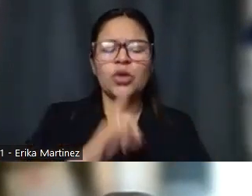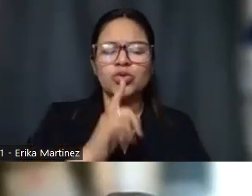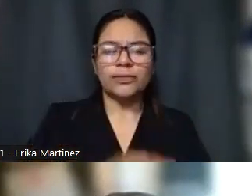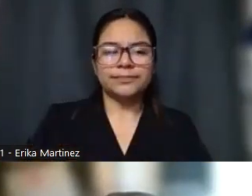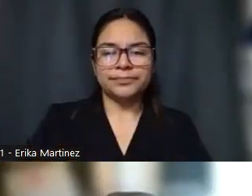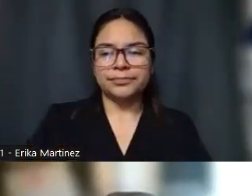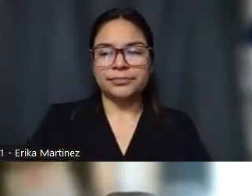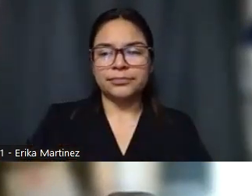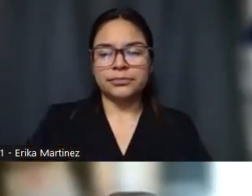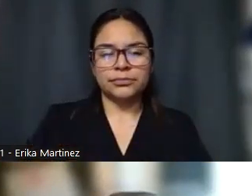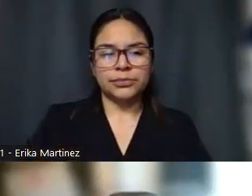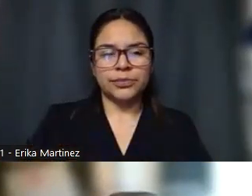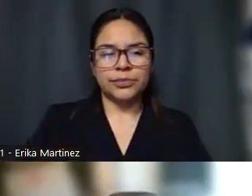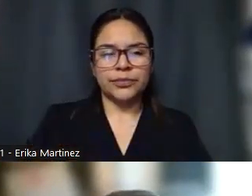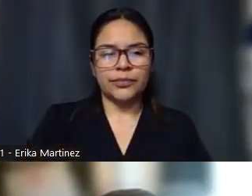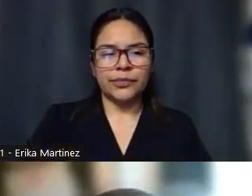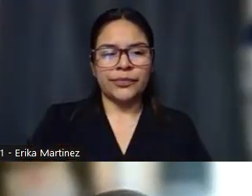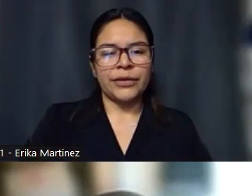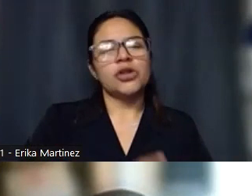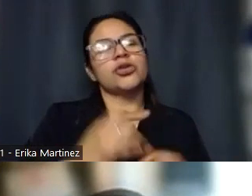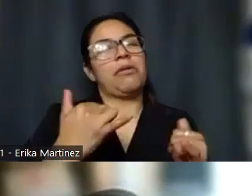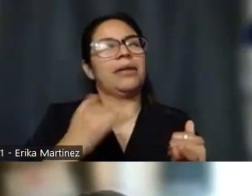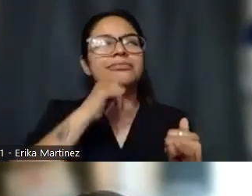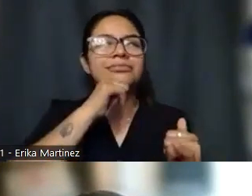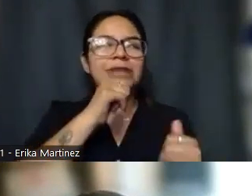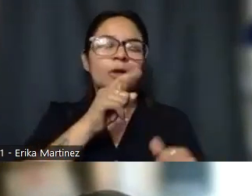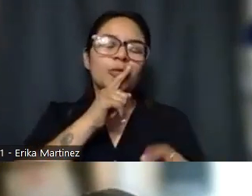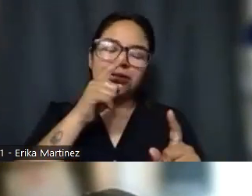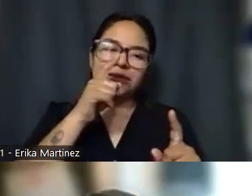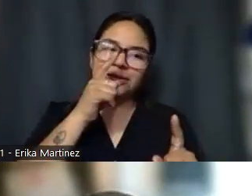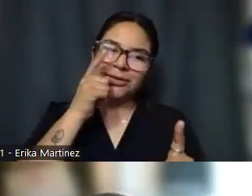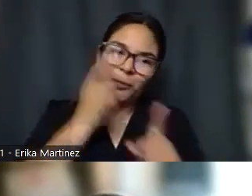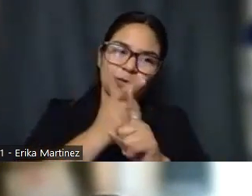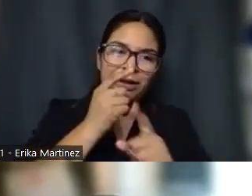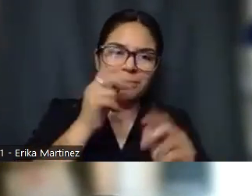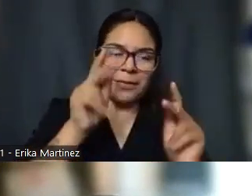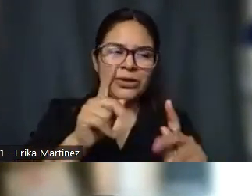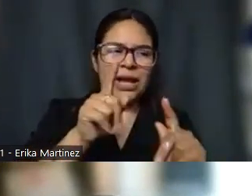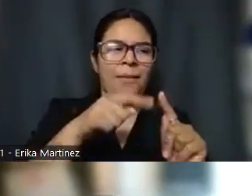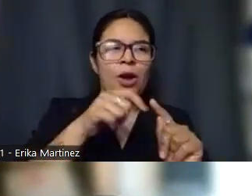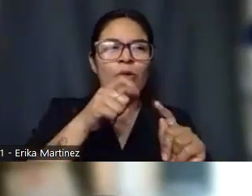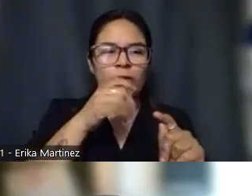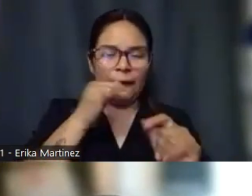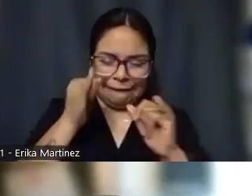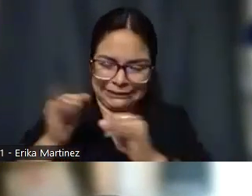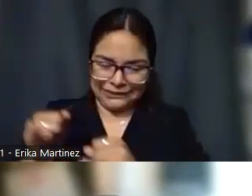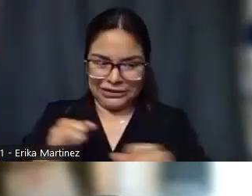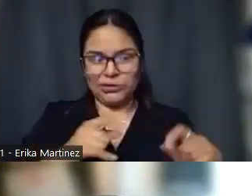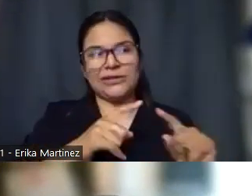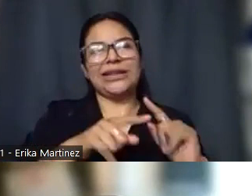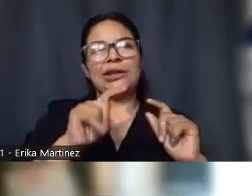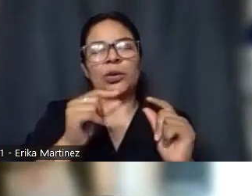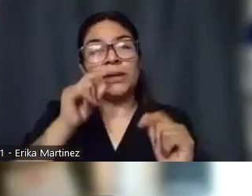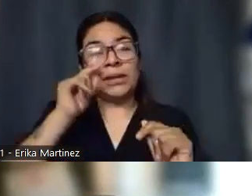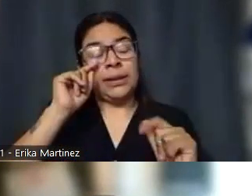So, I'm not the right person to speak about individual subawards because there are 1,200 of them in